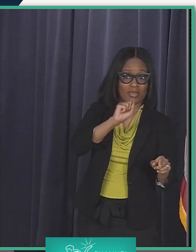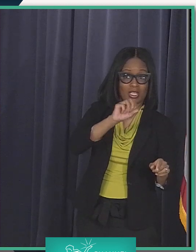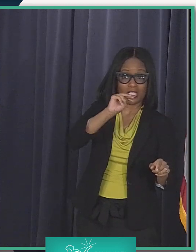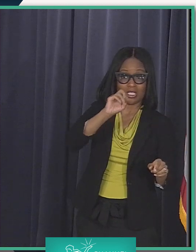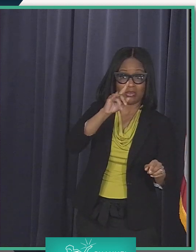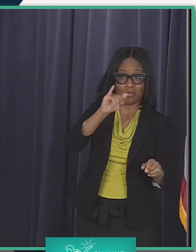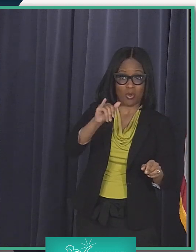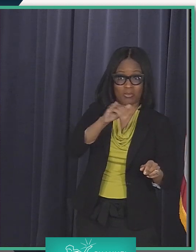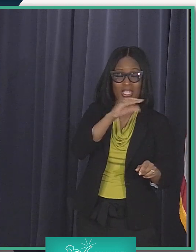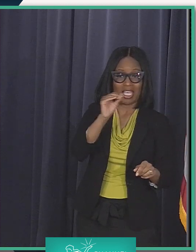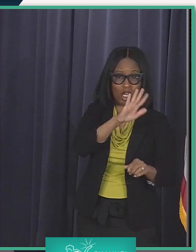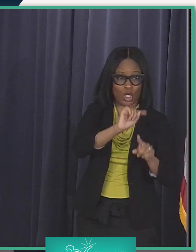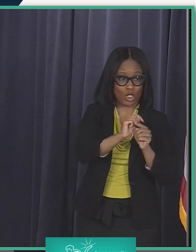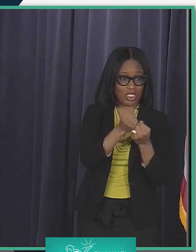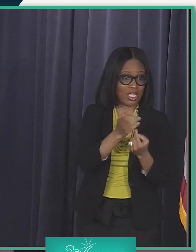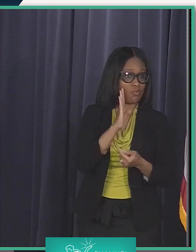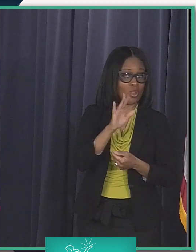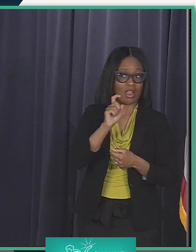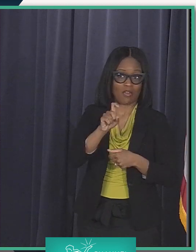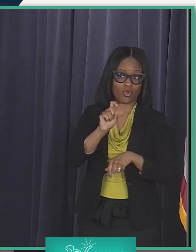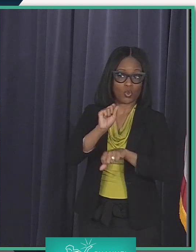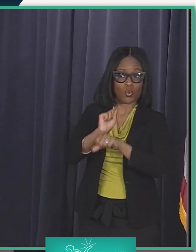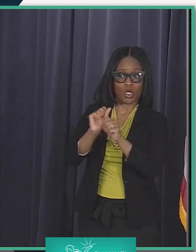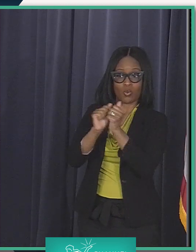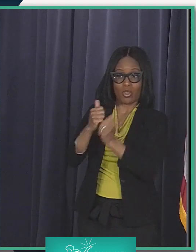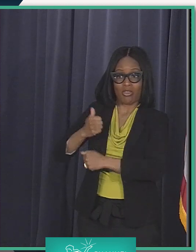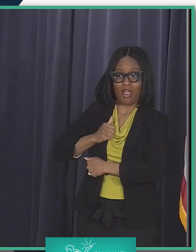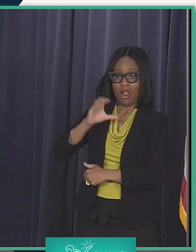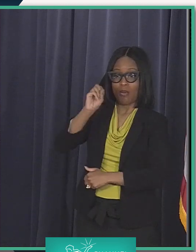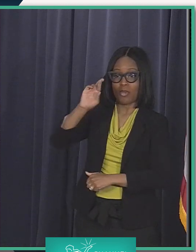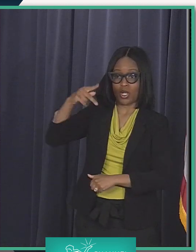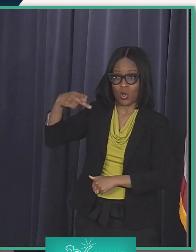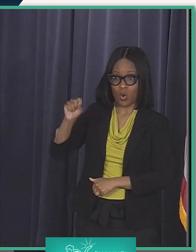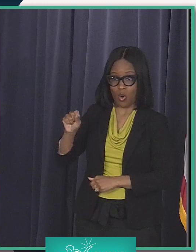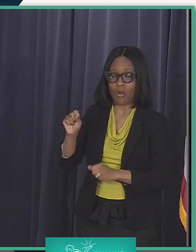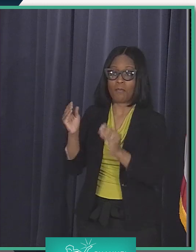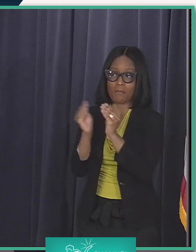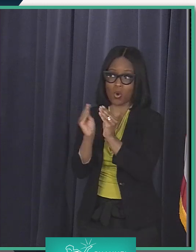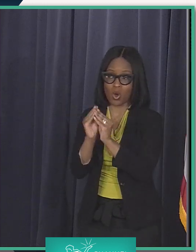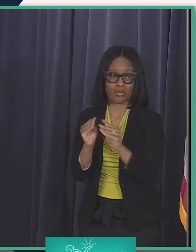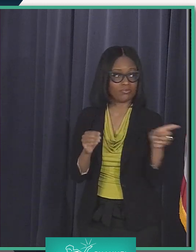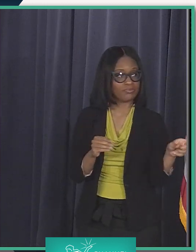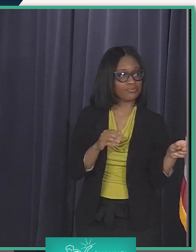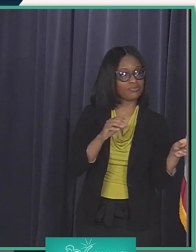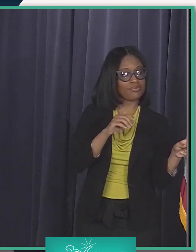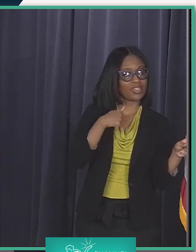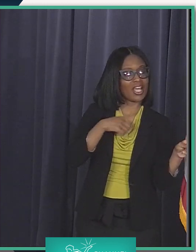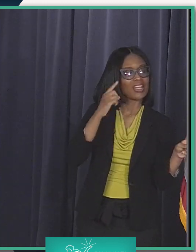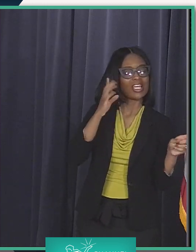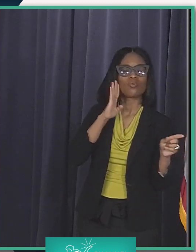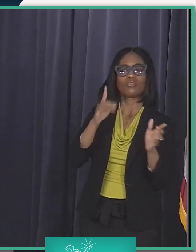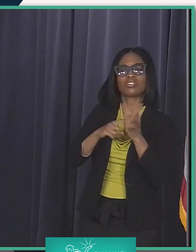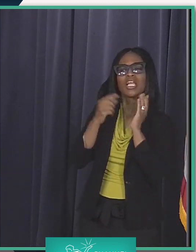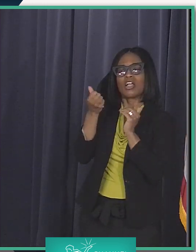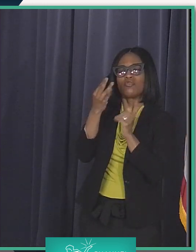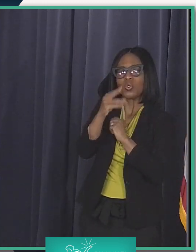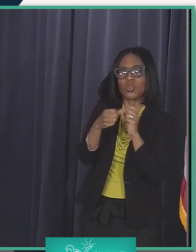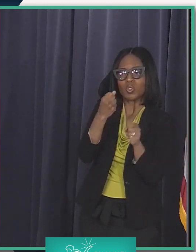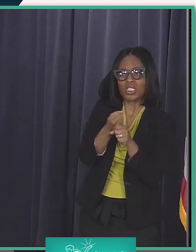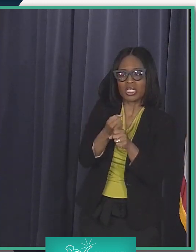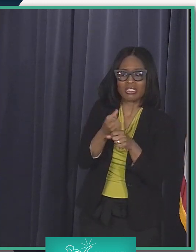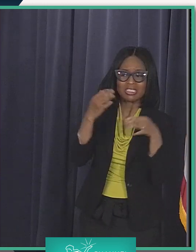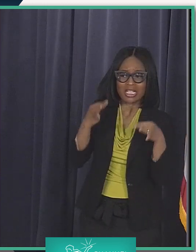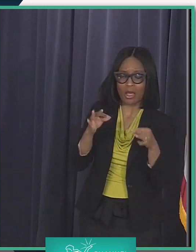permanent solution. And I don't know, Palencia, if you have any idea how long that might be. So I think it would take a few years to really determine the